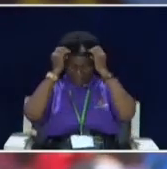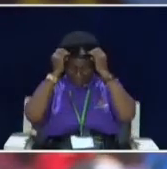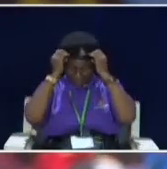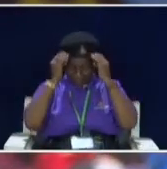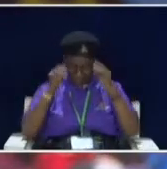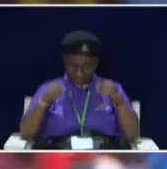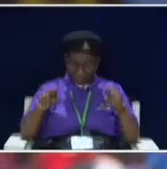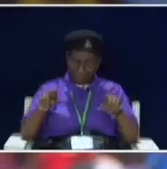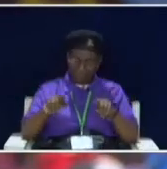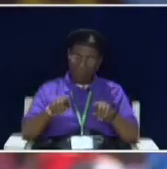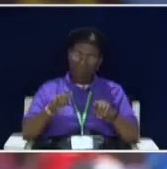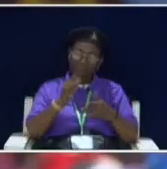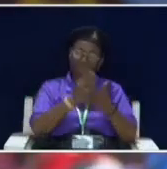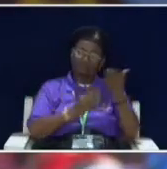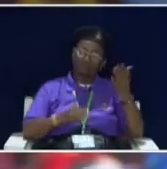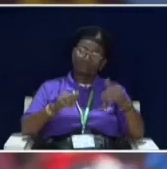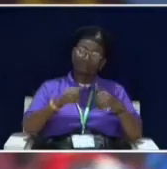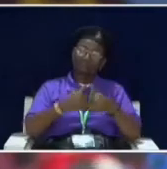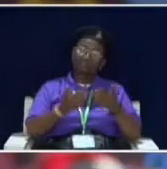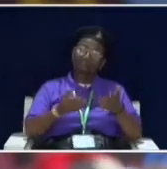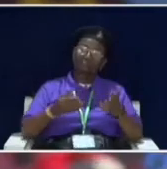And somehow we